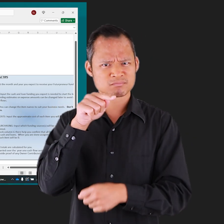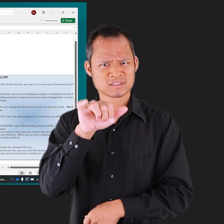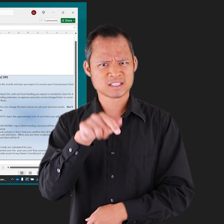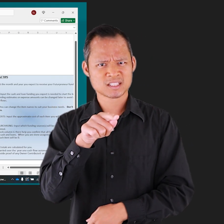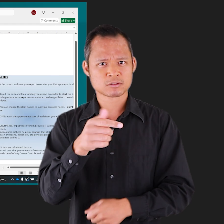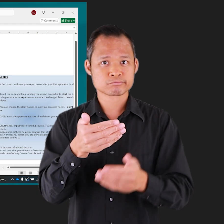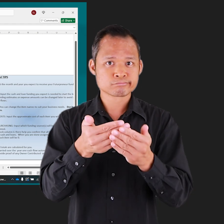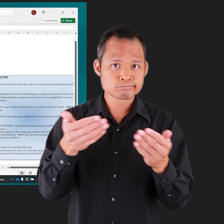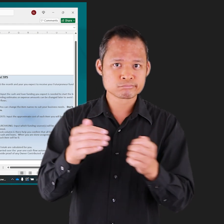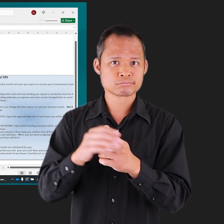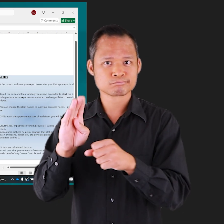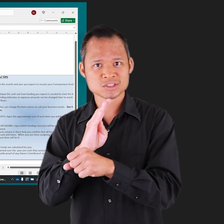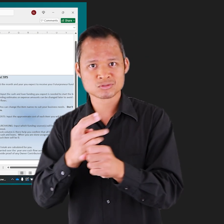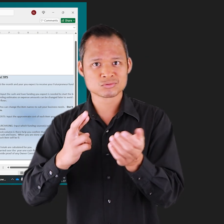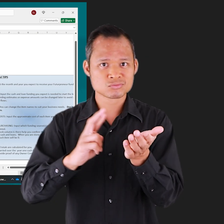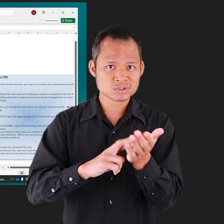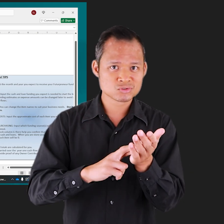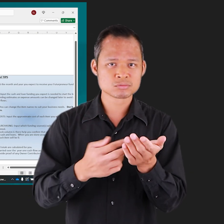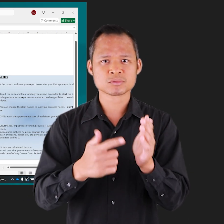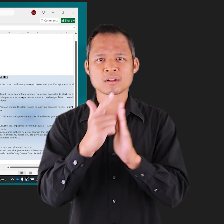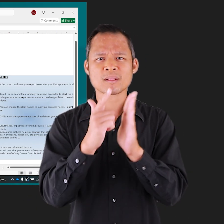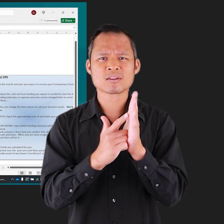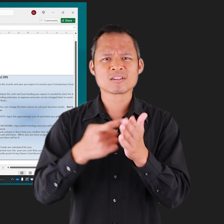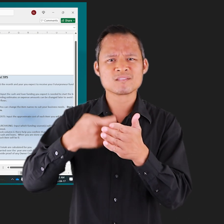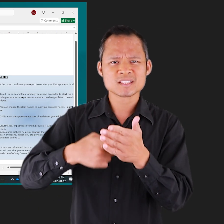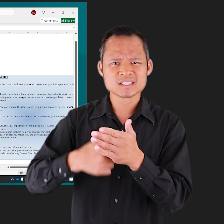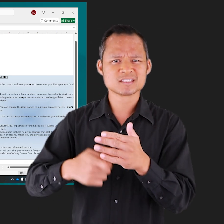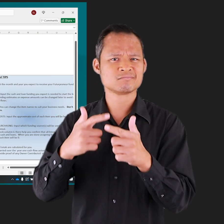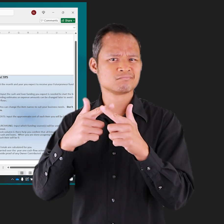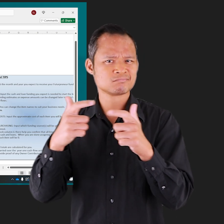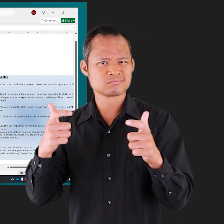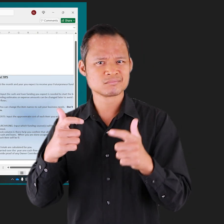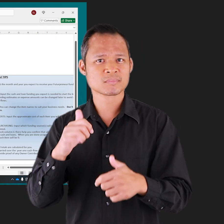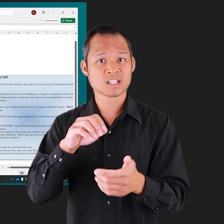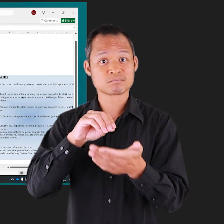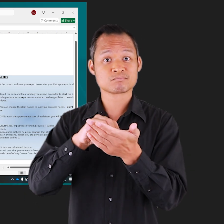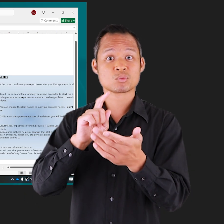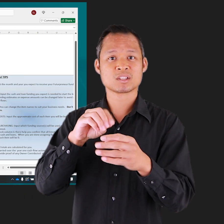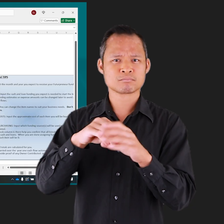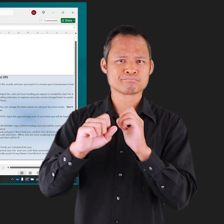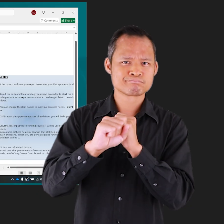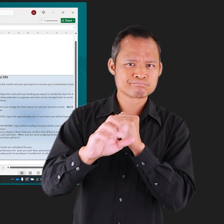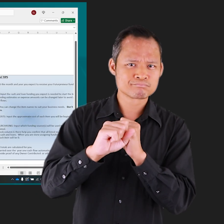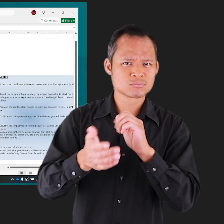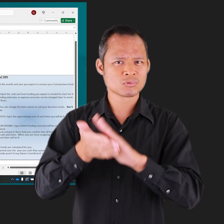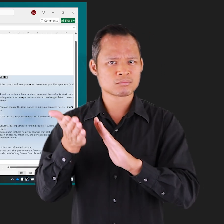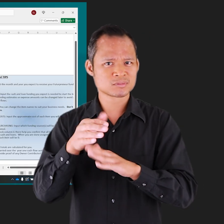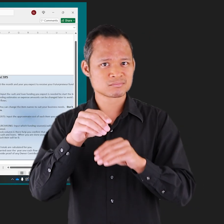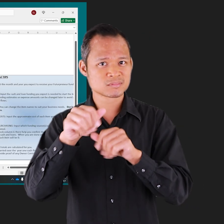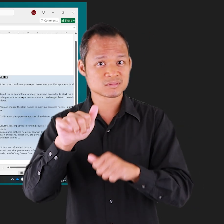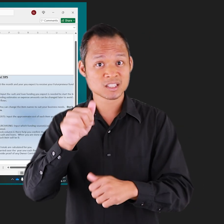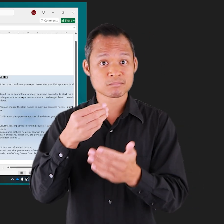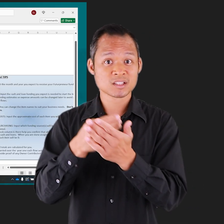other areas you can use the money for, like supplies, business registration, legal fees, etc. Avoid putting in monthly marketing